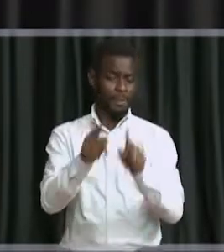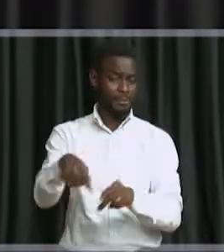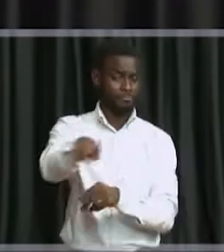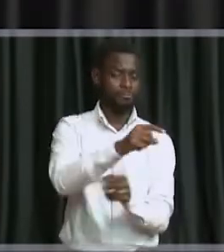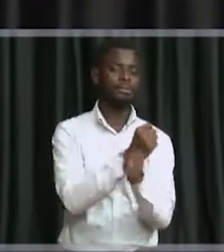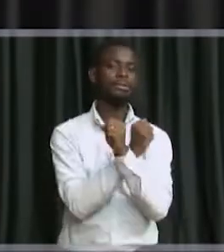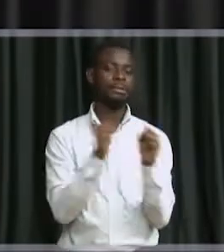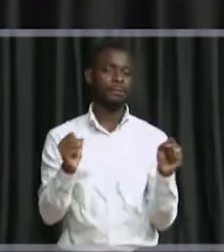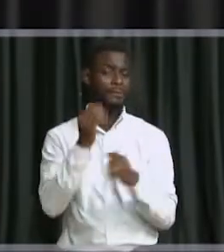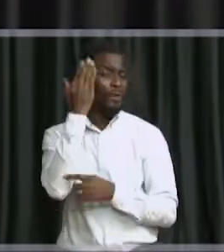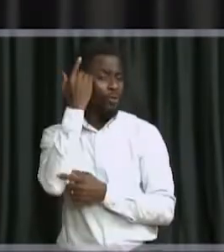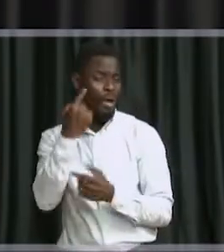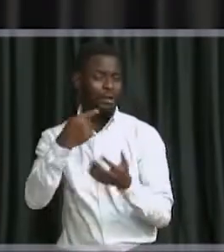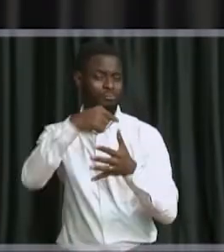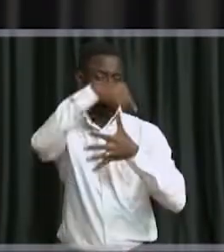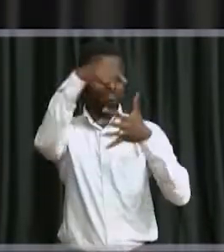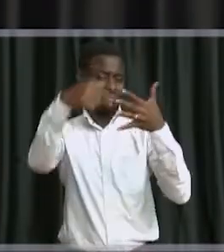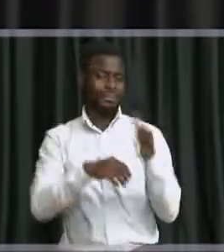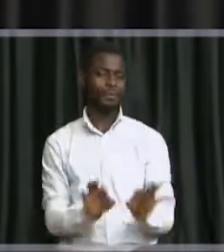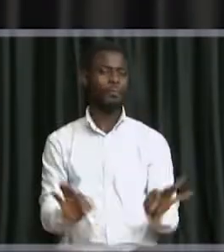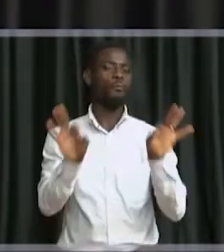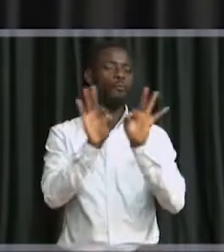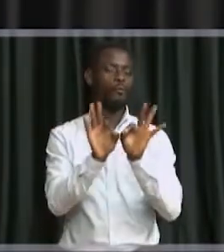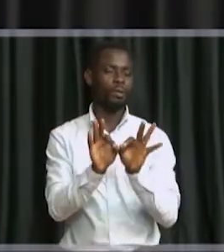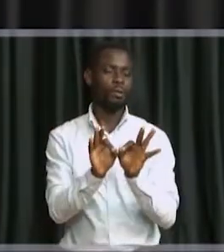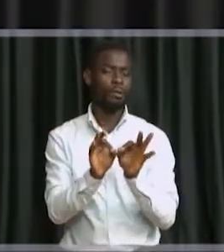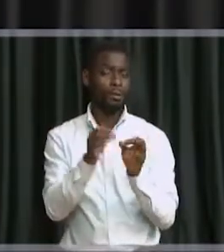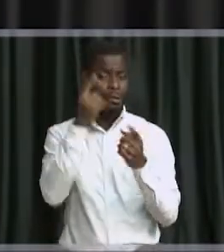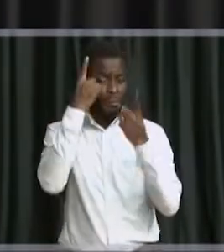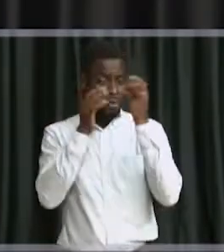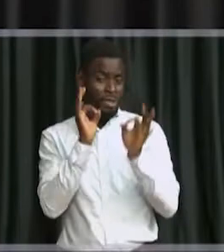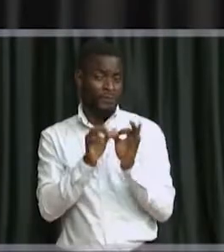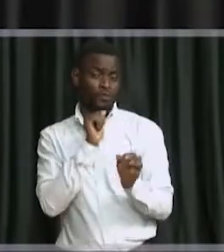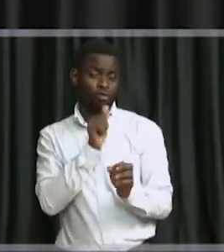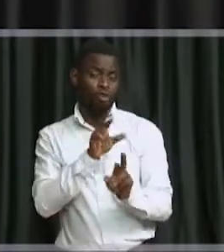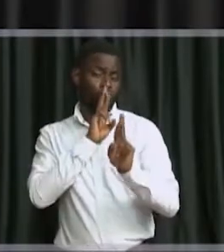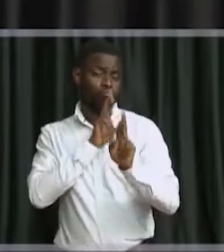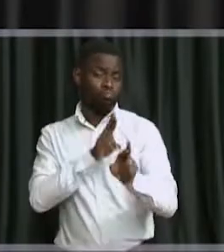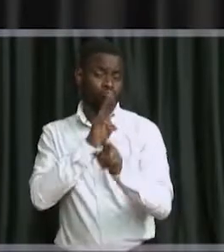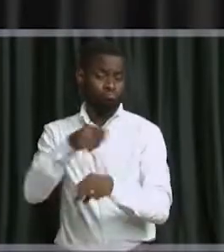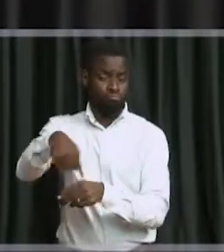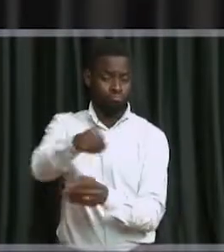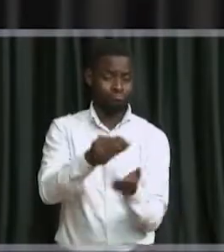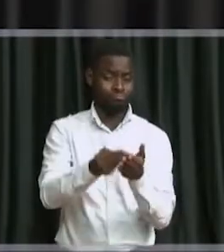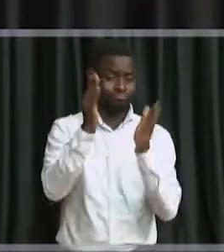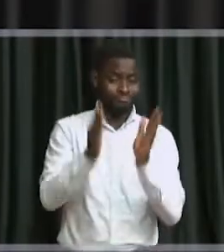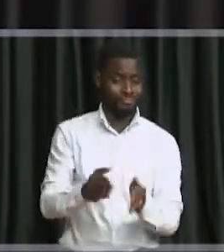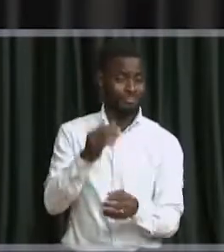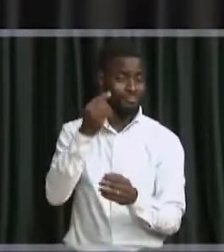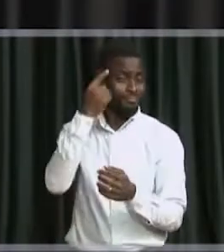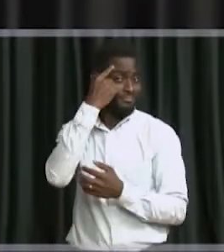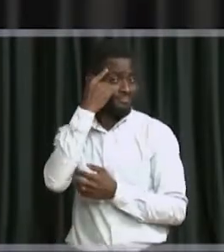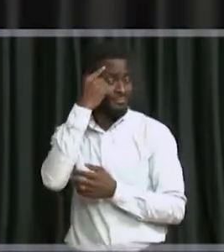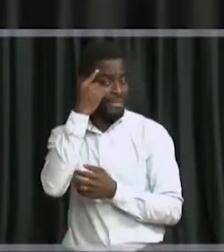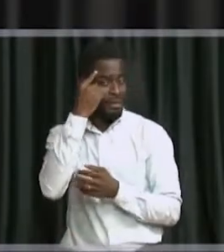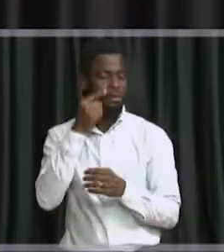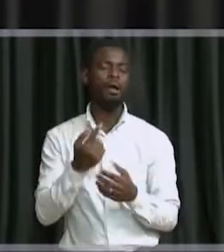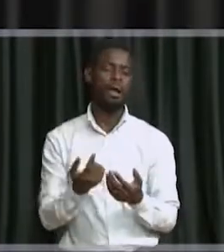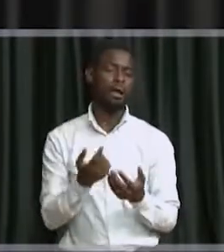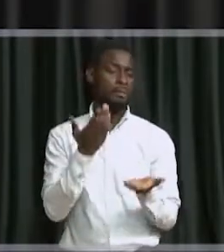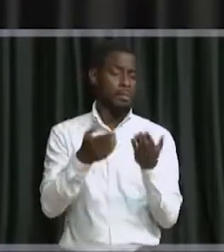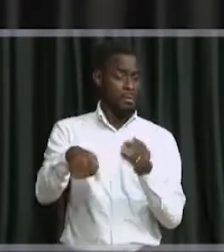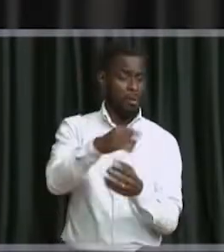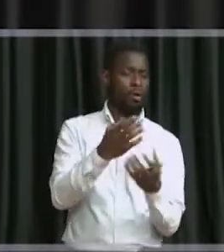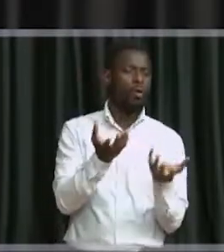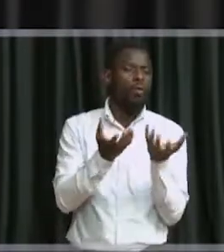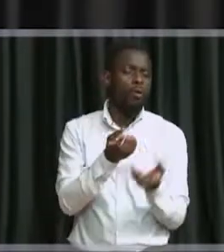ye ni mwinyan ifi se wanginu kastomers no enyansem wwa ube houn siye pwodi aneno ombe chiu won